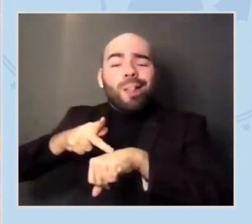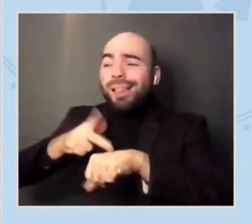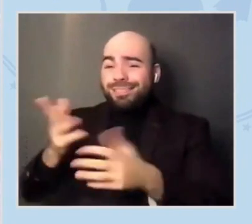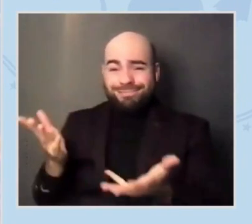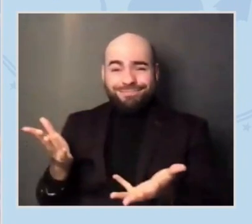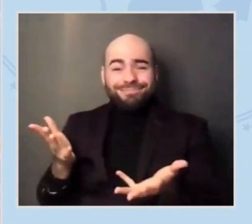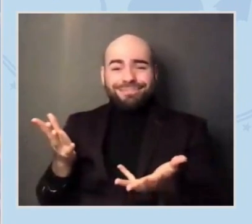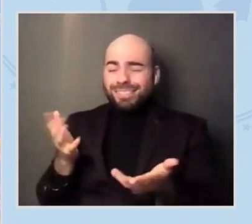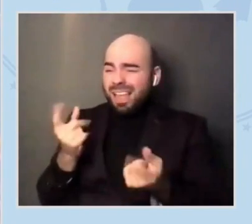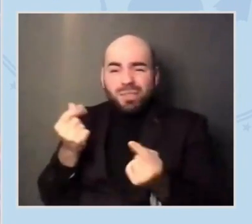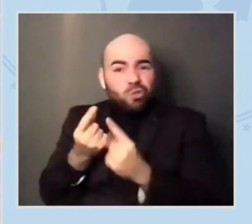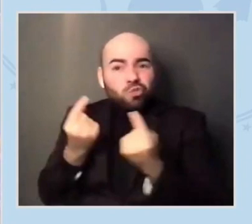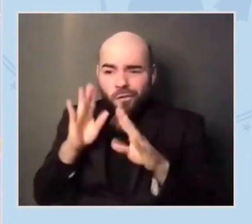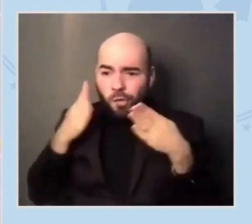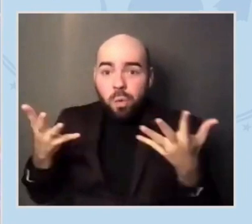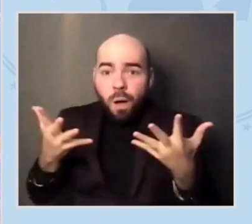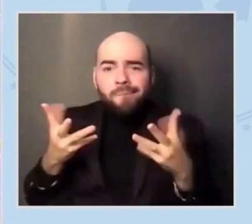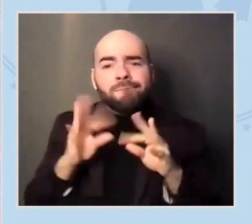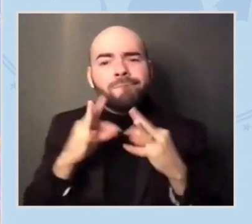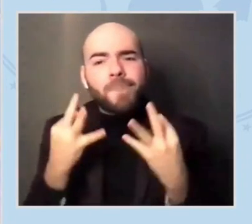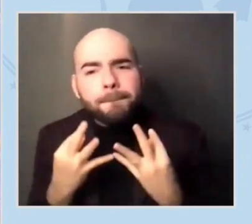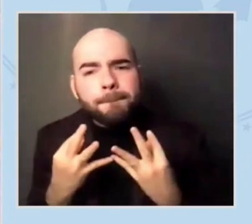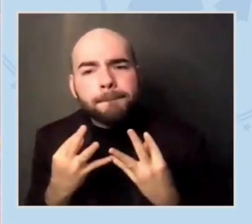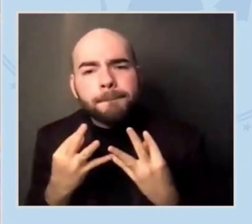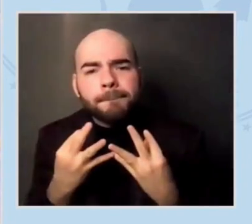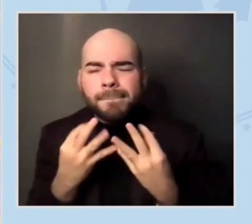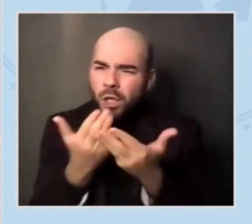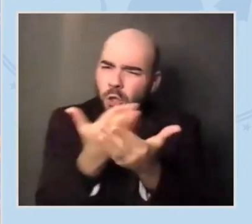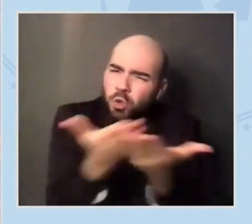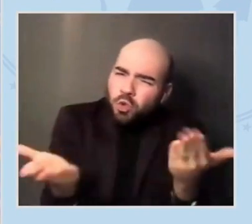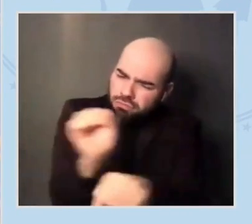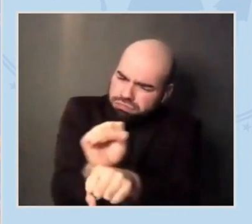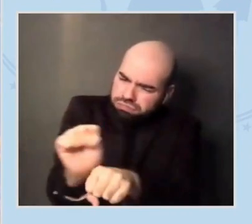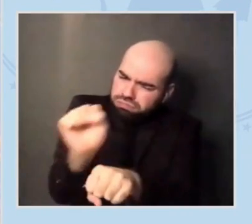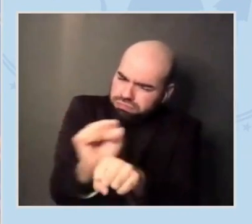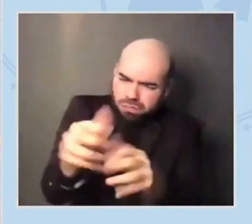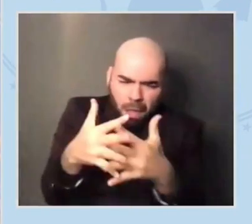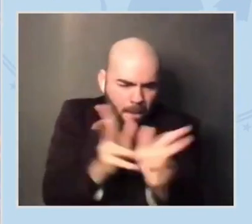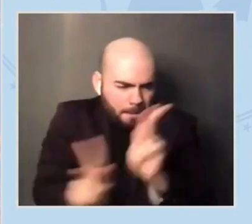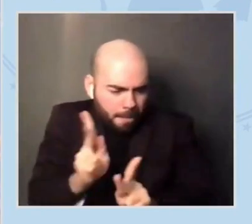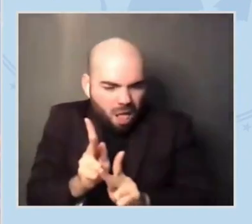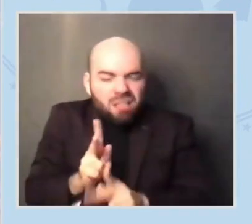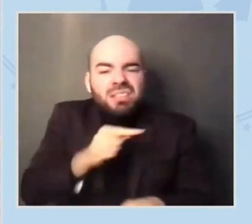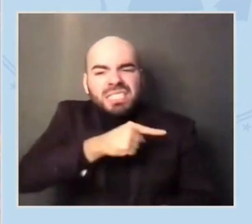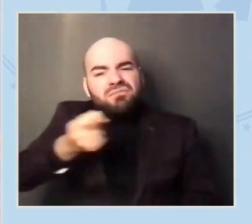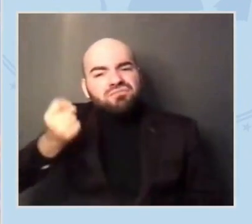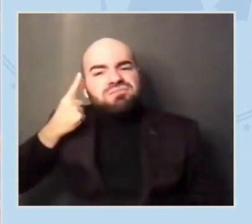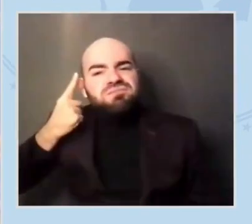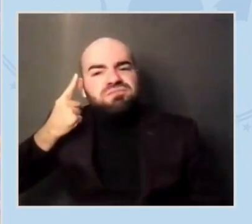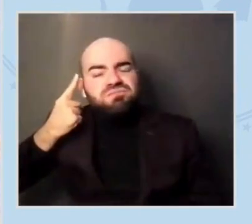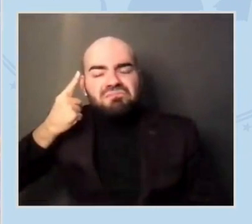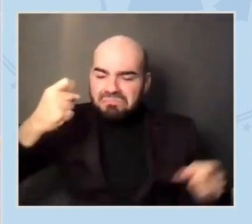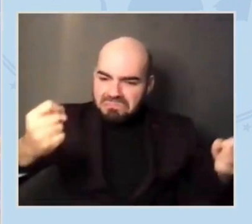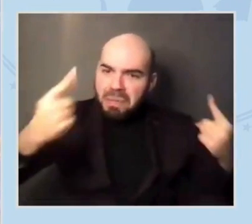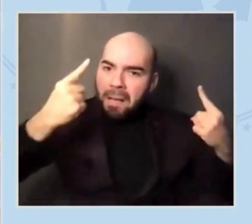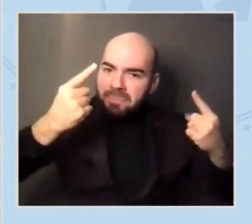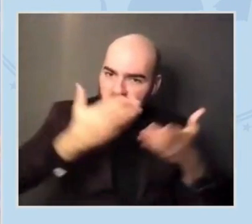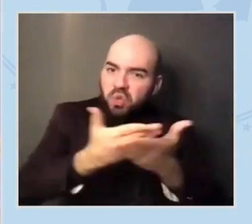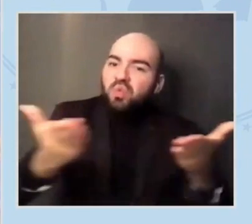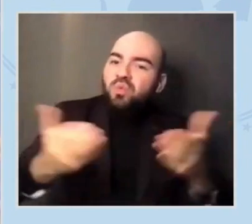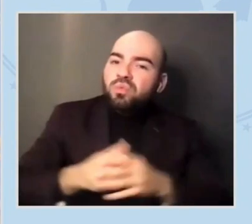for families, hard-working people, to understand their struggles and most of all their dreams, that he understands